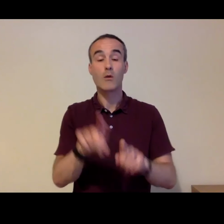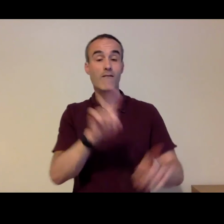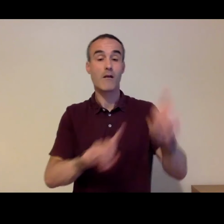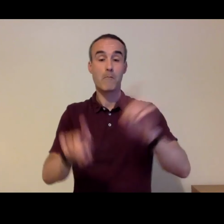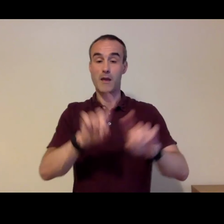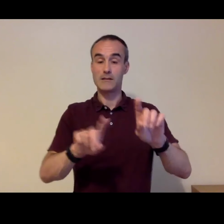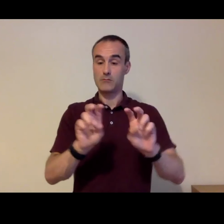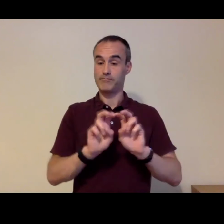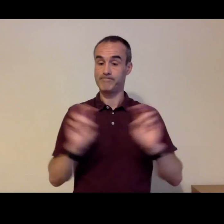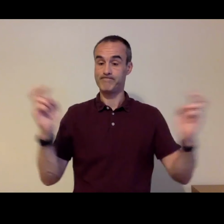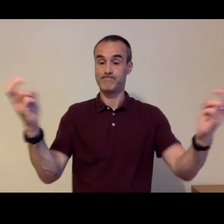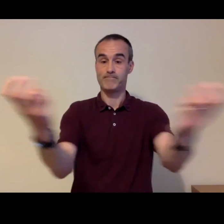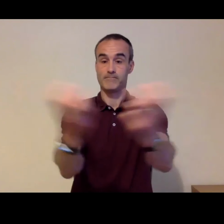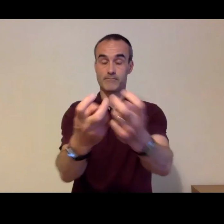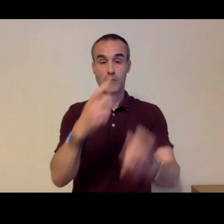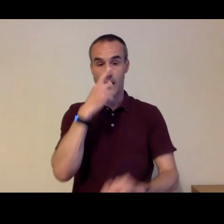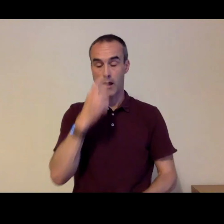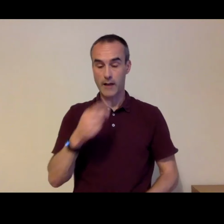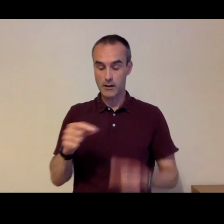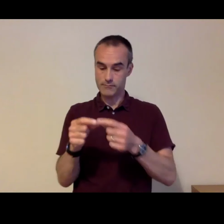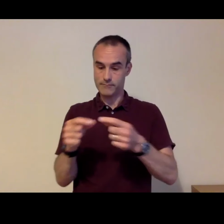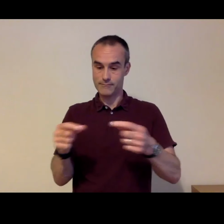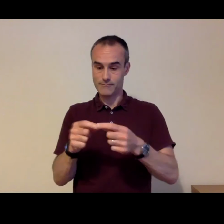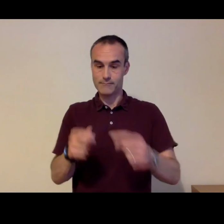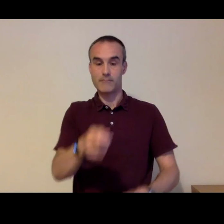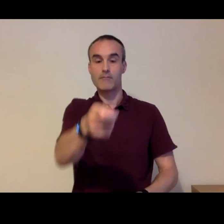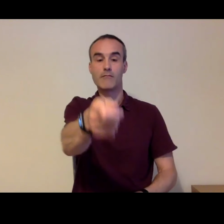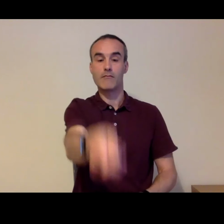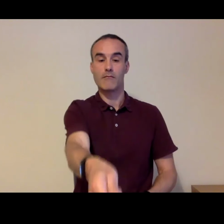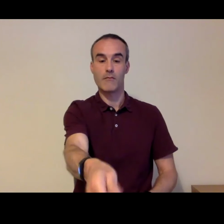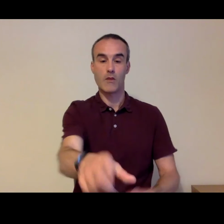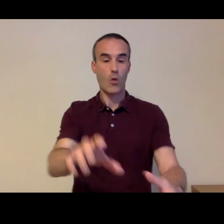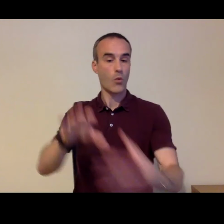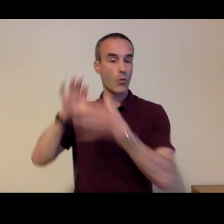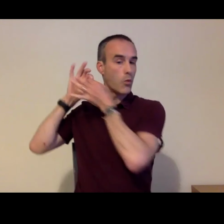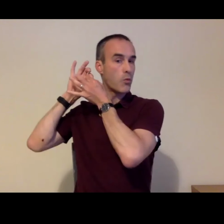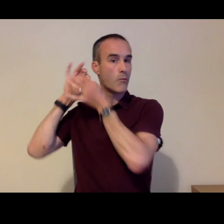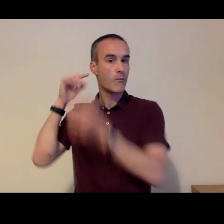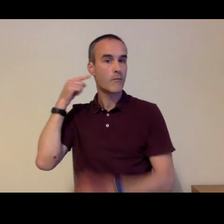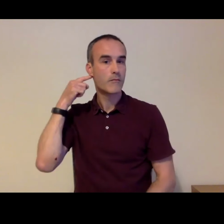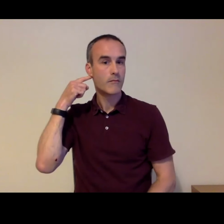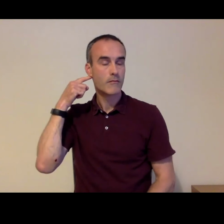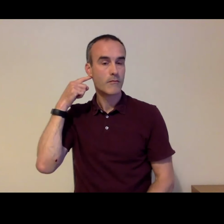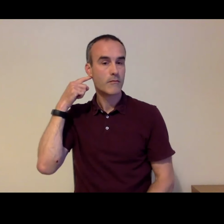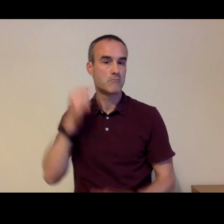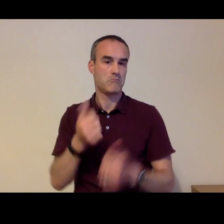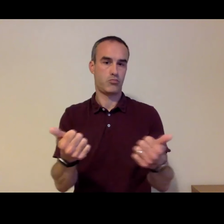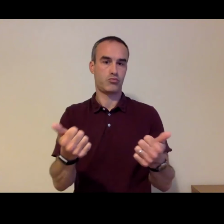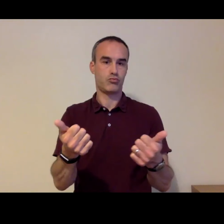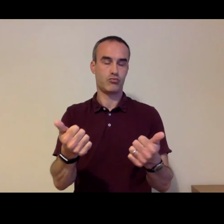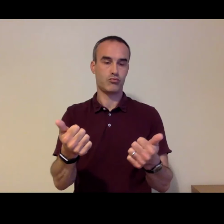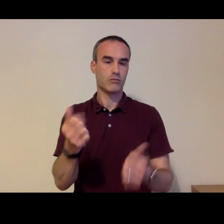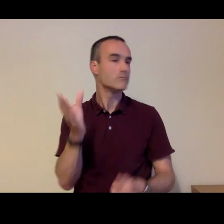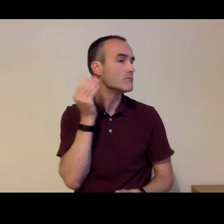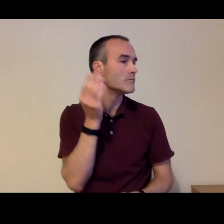on a speaker, so that it streams straight to the hearing aid. And that makes a massive difference.